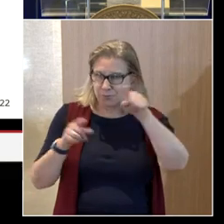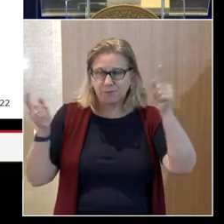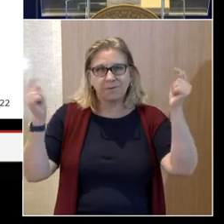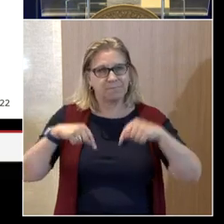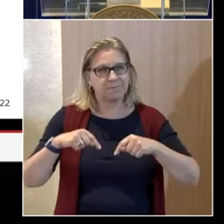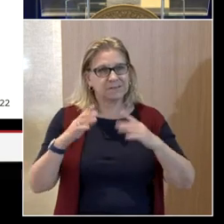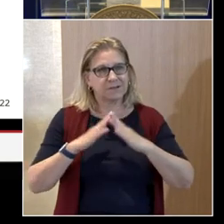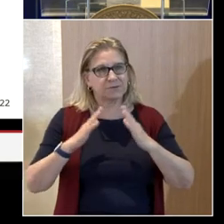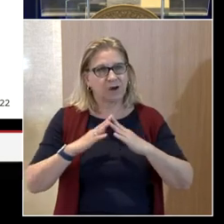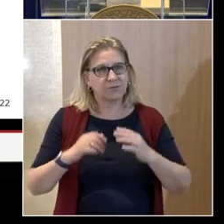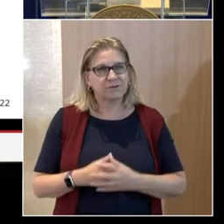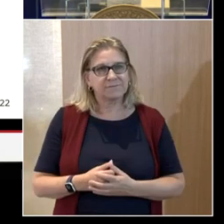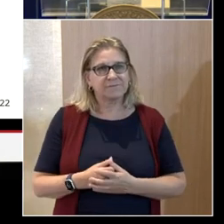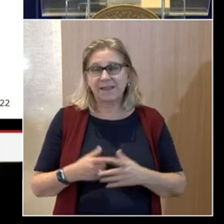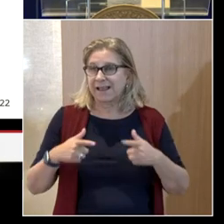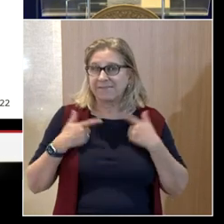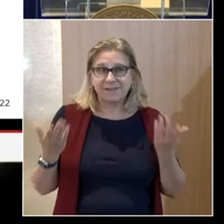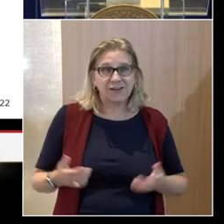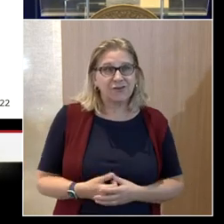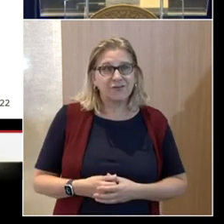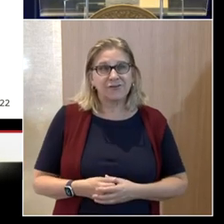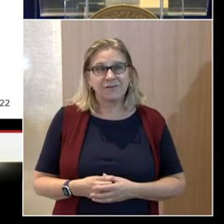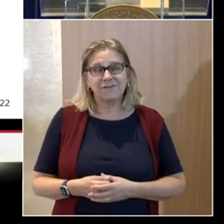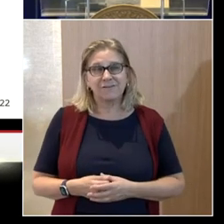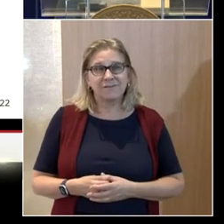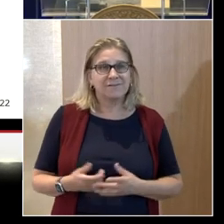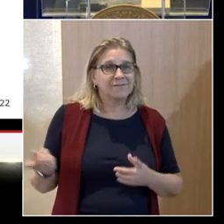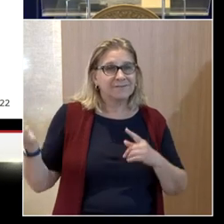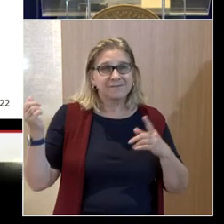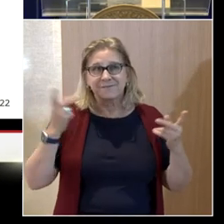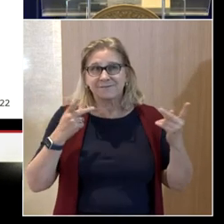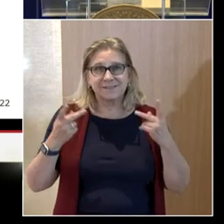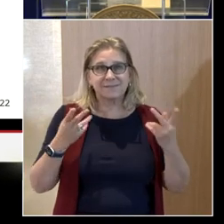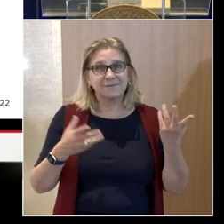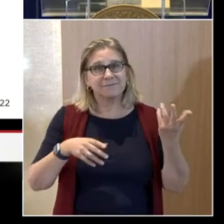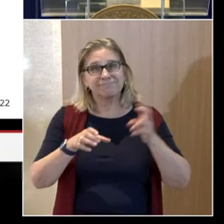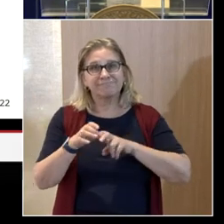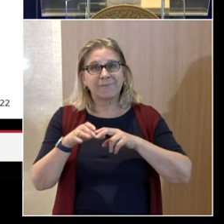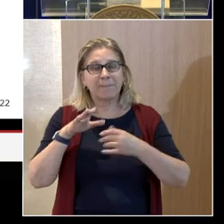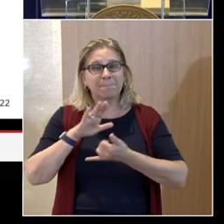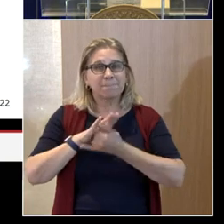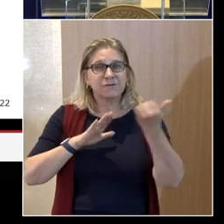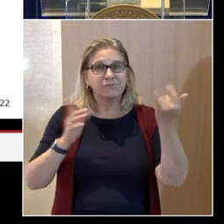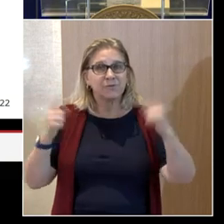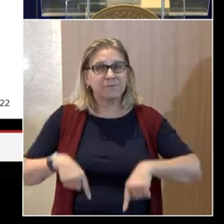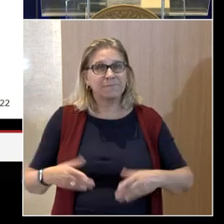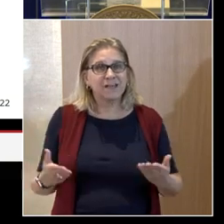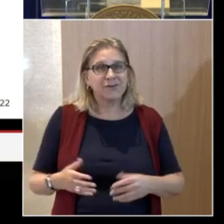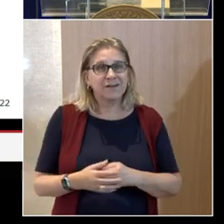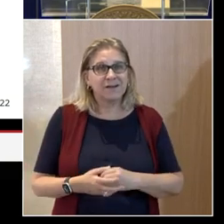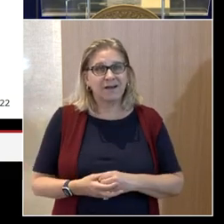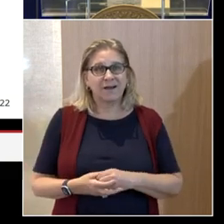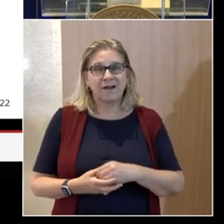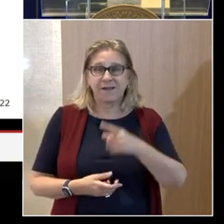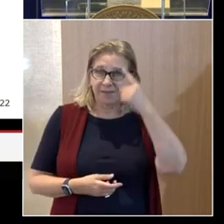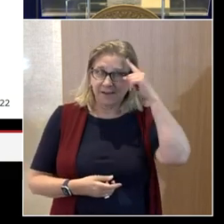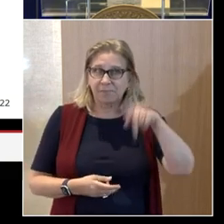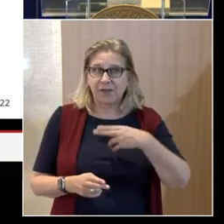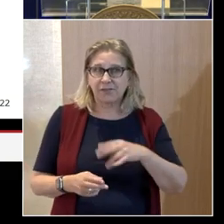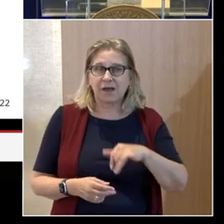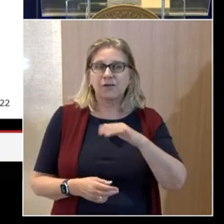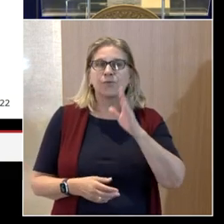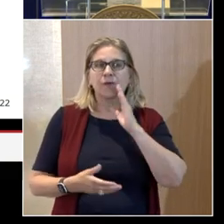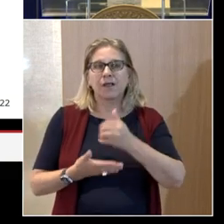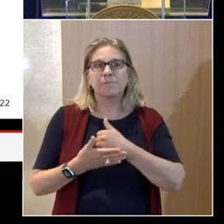here or take the metro here. So thinking about that really helps us think about what are the big actions that can be